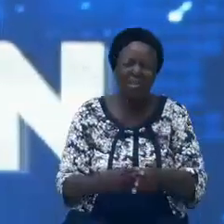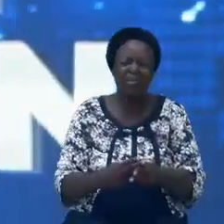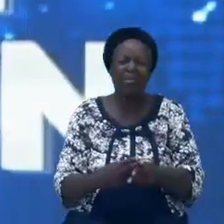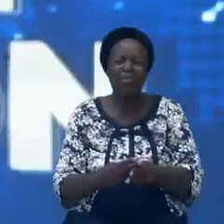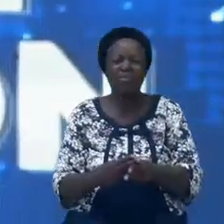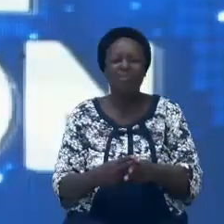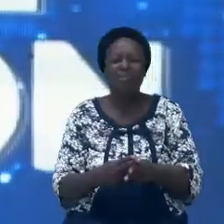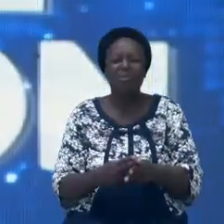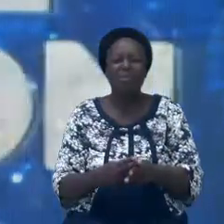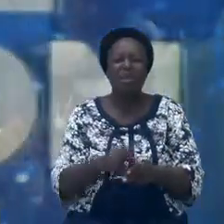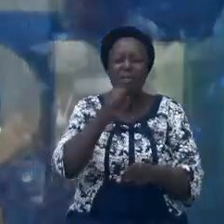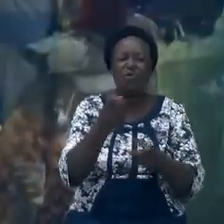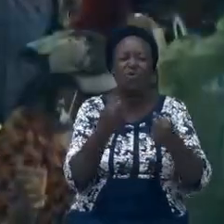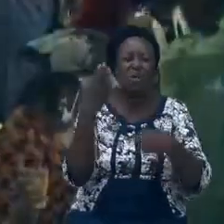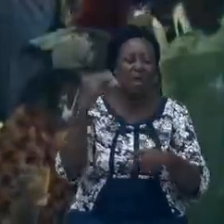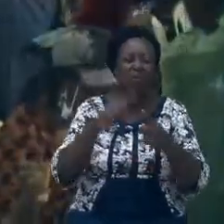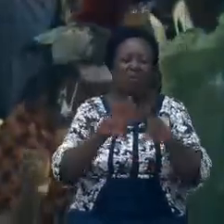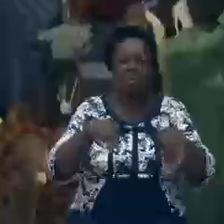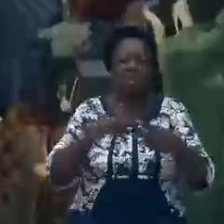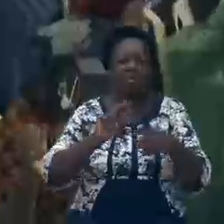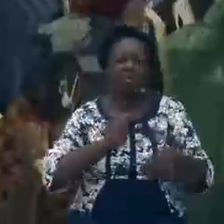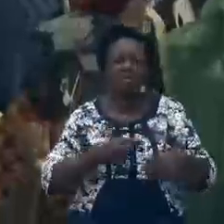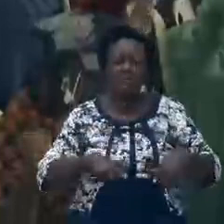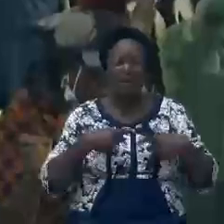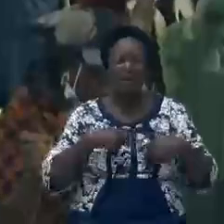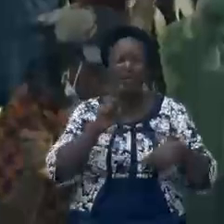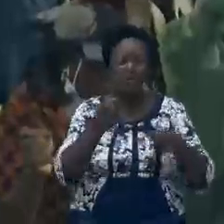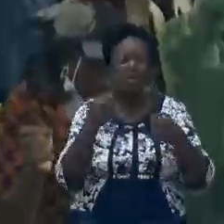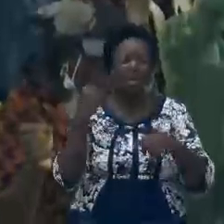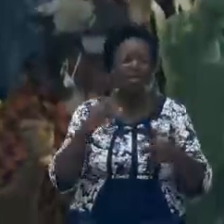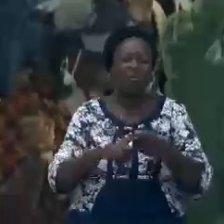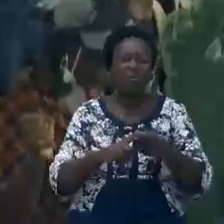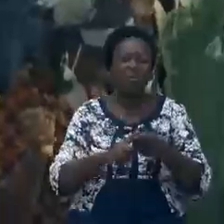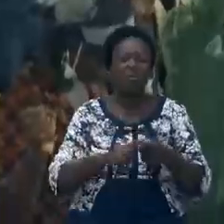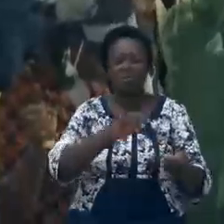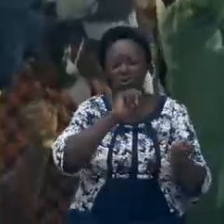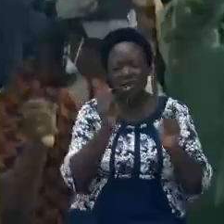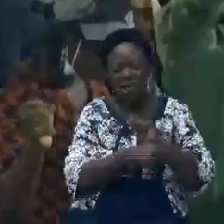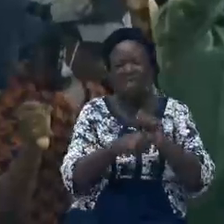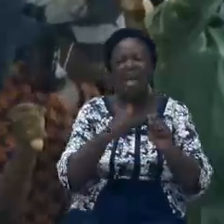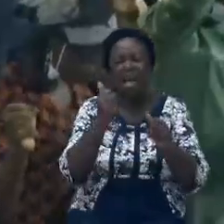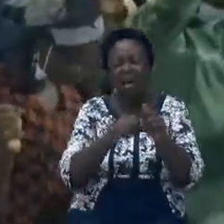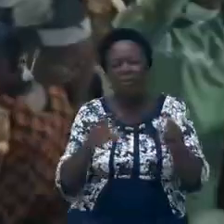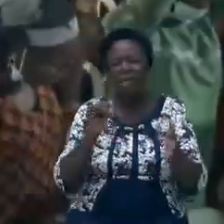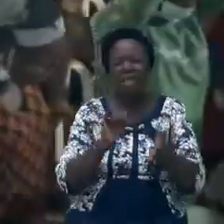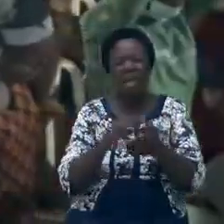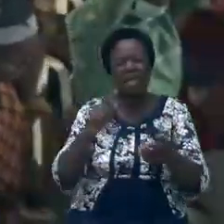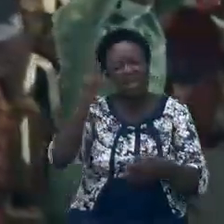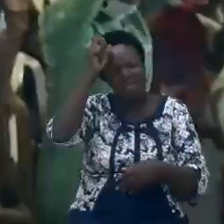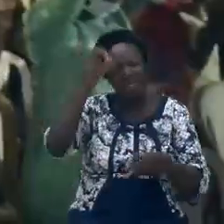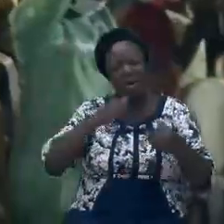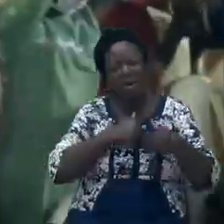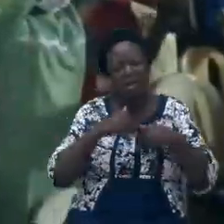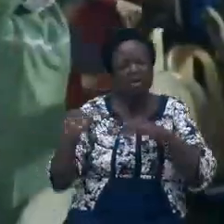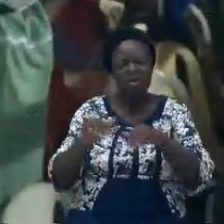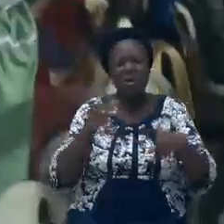life now in Jesus' name. You came to give us life, and you came to